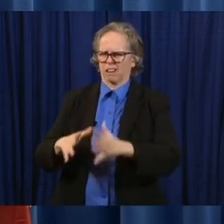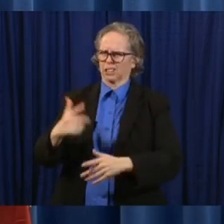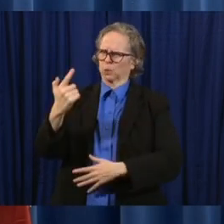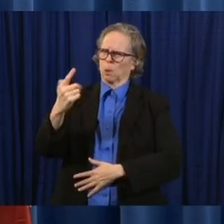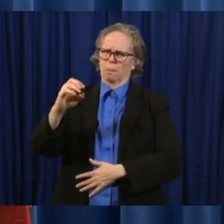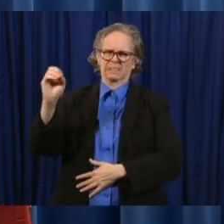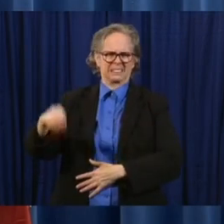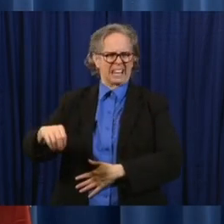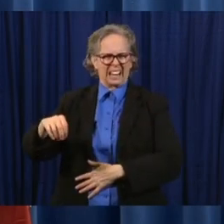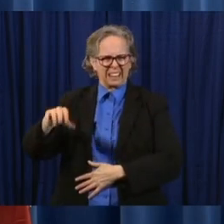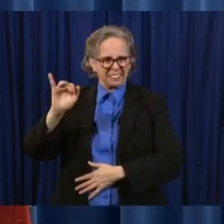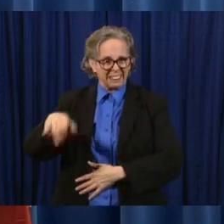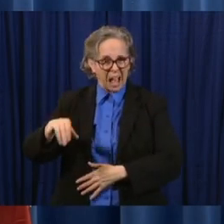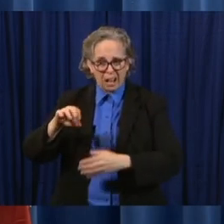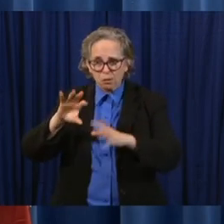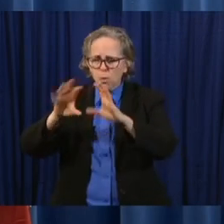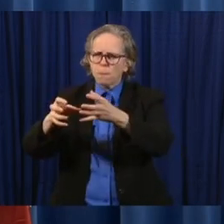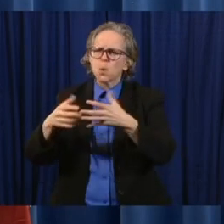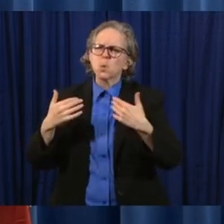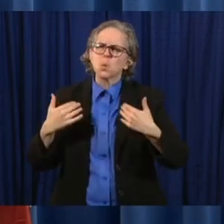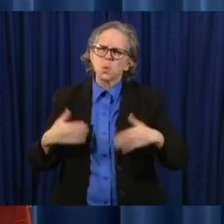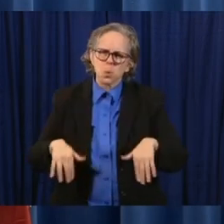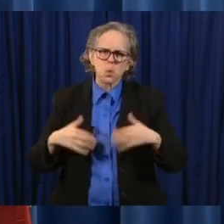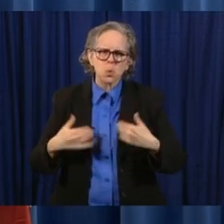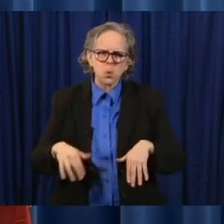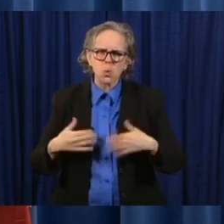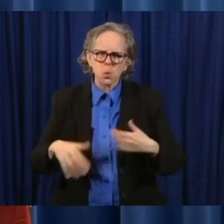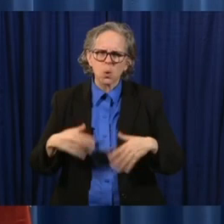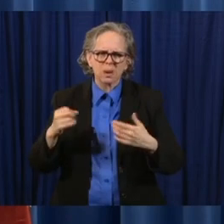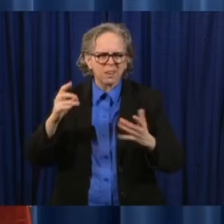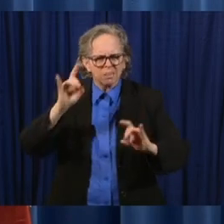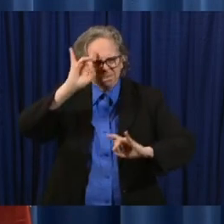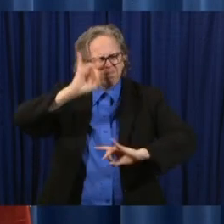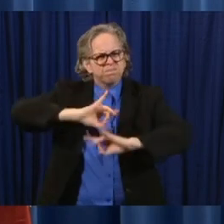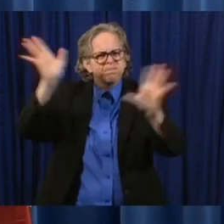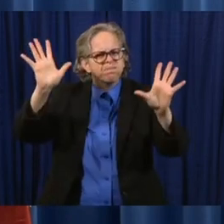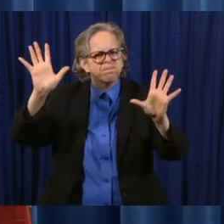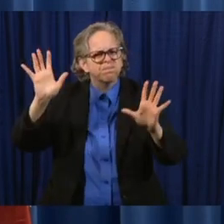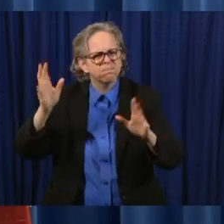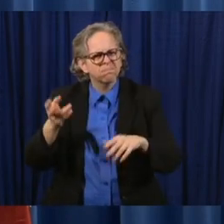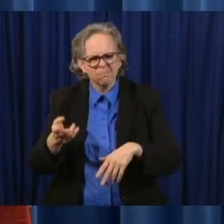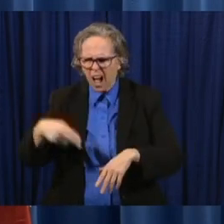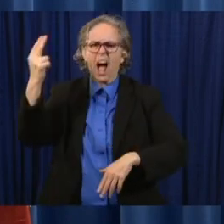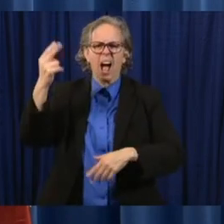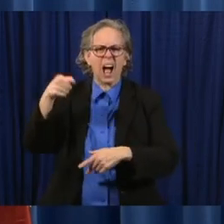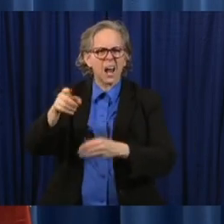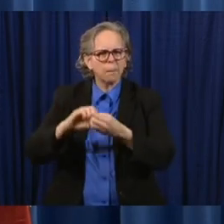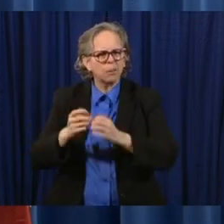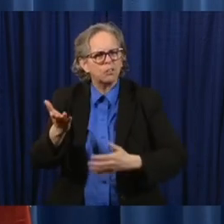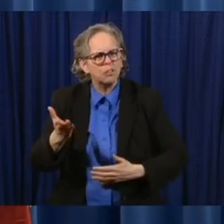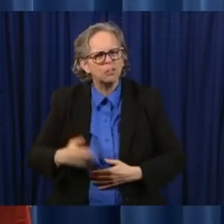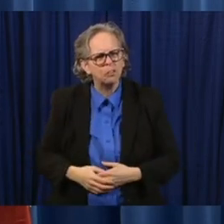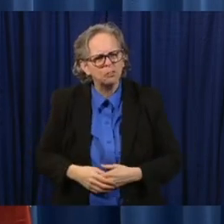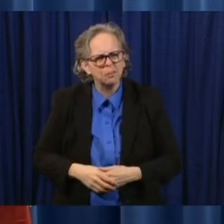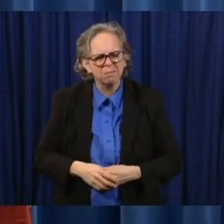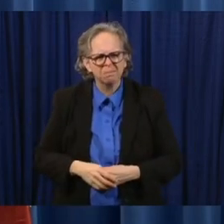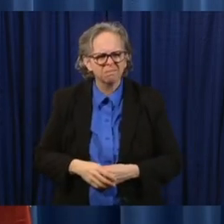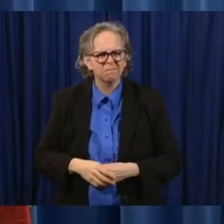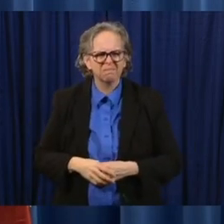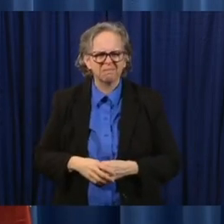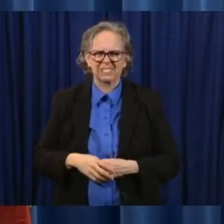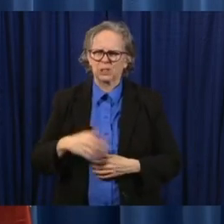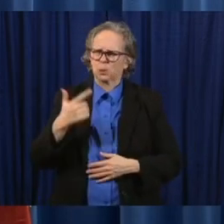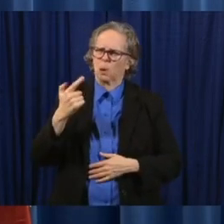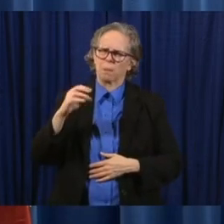group, that the number is certainly higher than 21%. But even if it's only 21%, that certainly